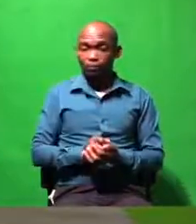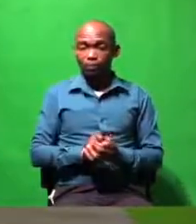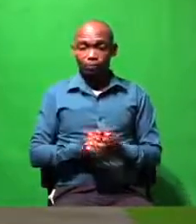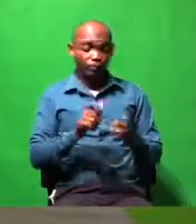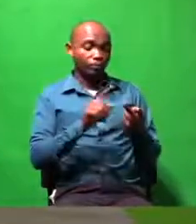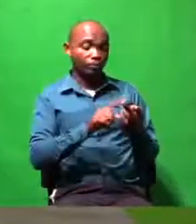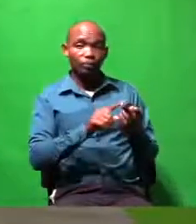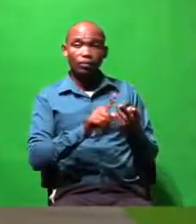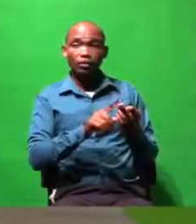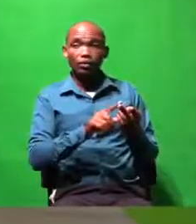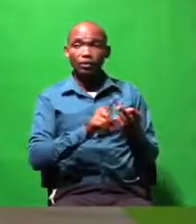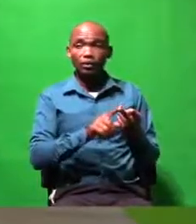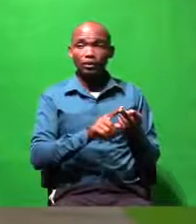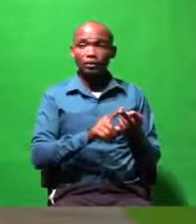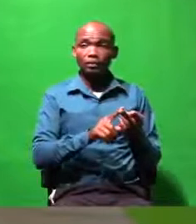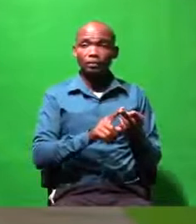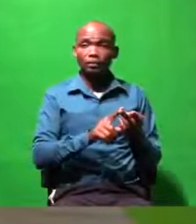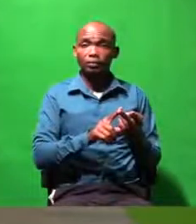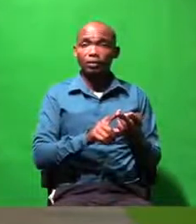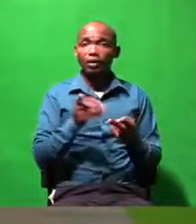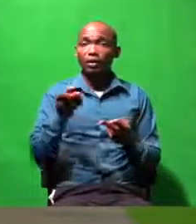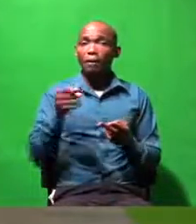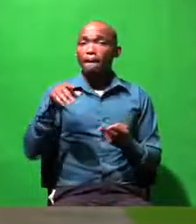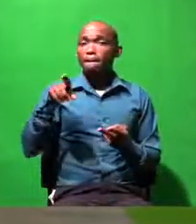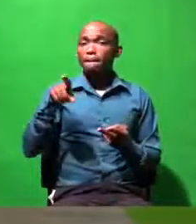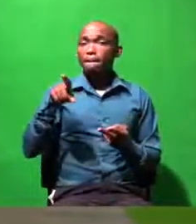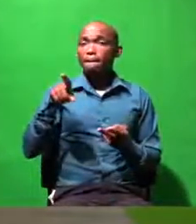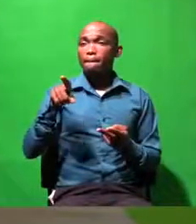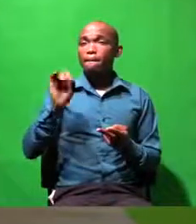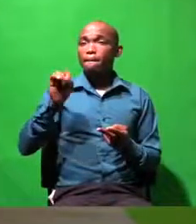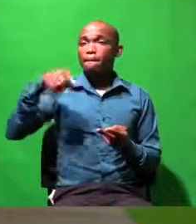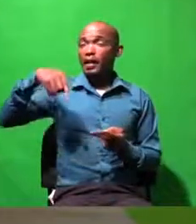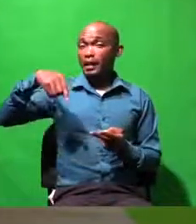peg. This is the instrument we call is a peg.